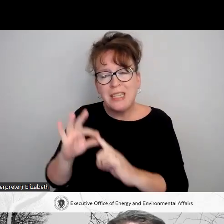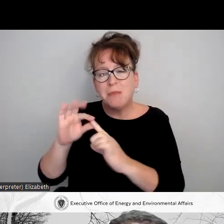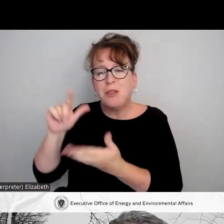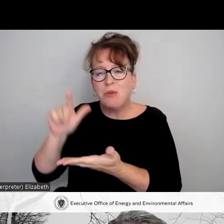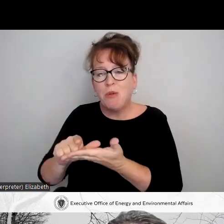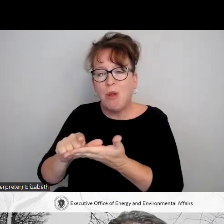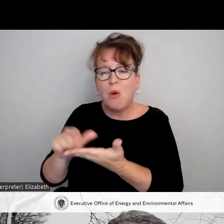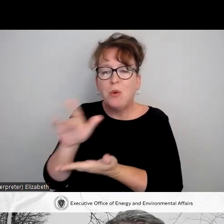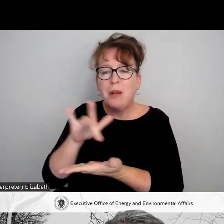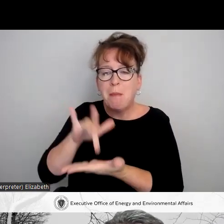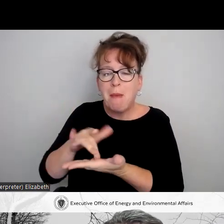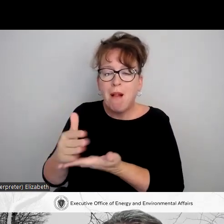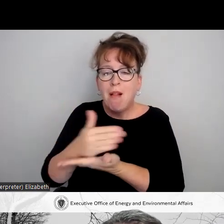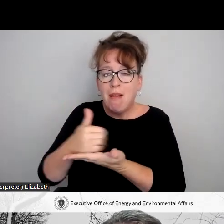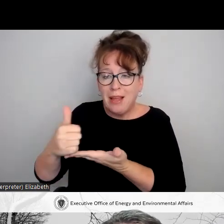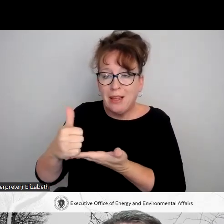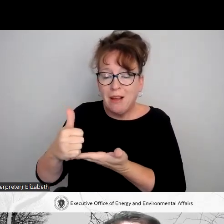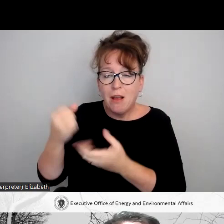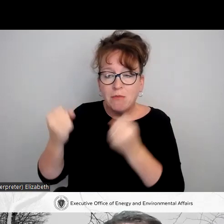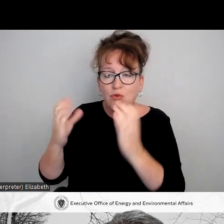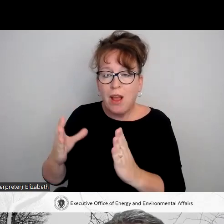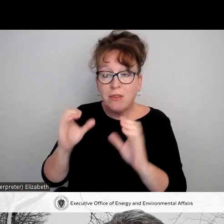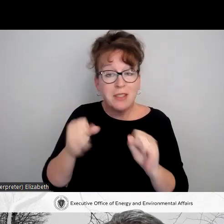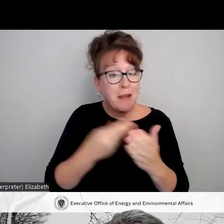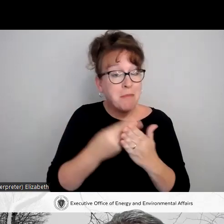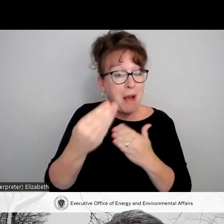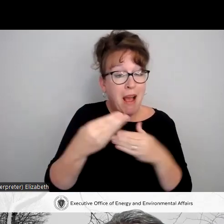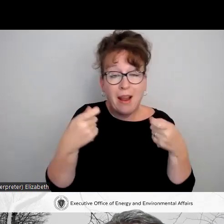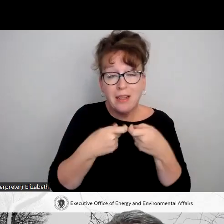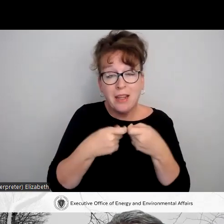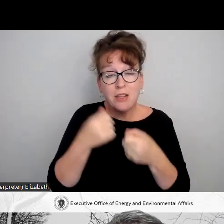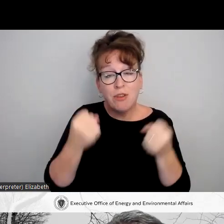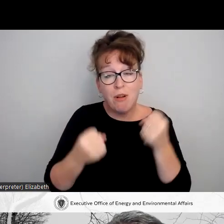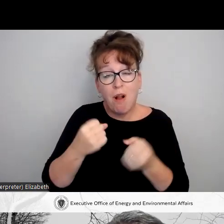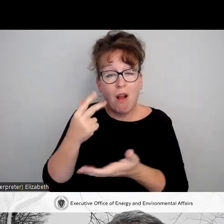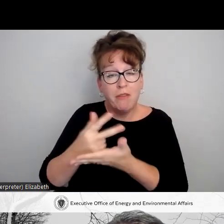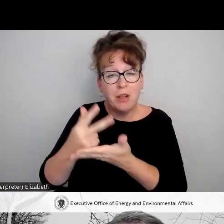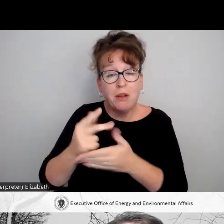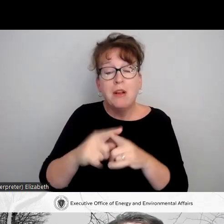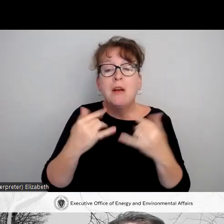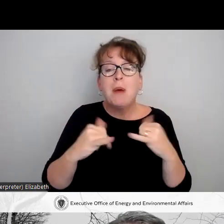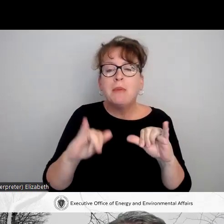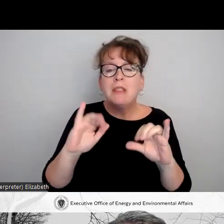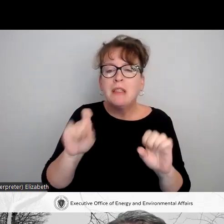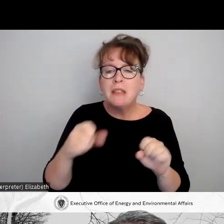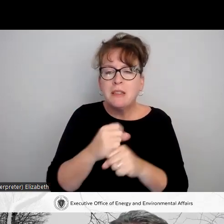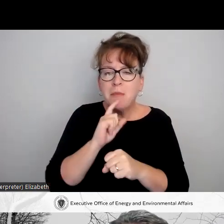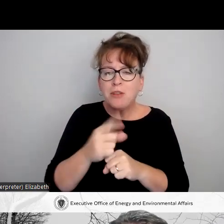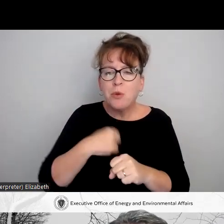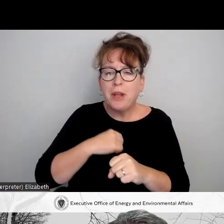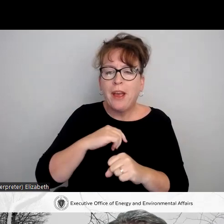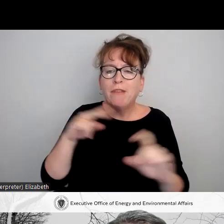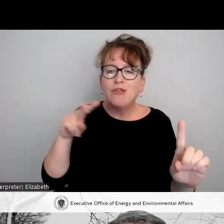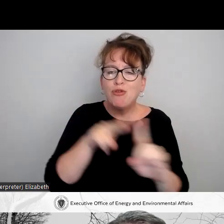to purchase or lease an electric vehicle, we need to absolutely make sure that there is charging infrastructure that allows for charging